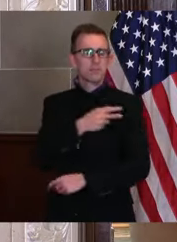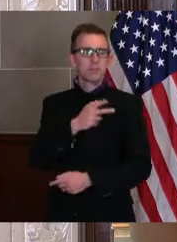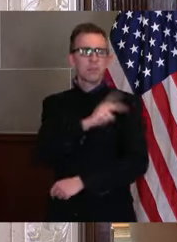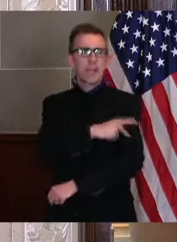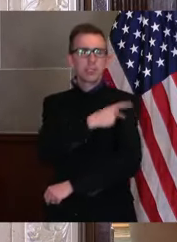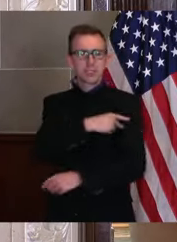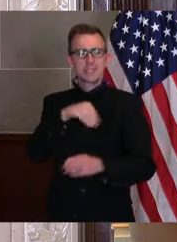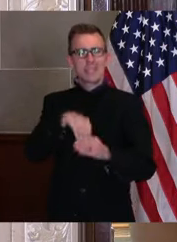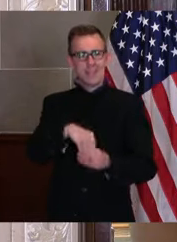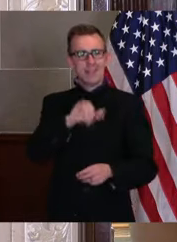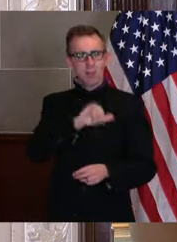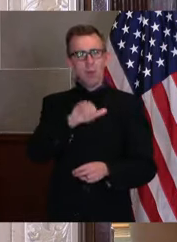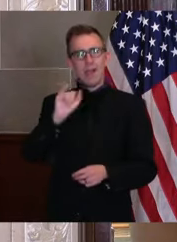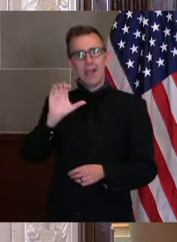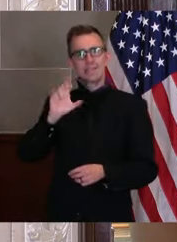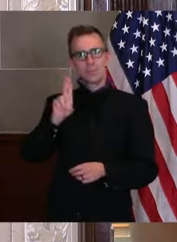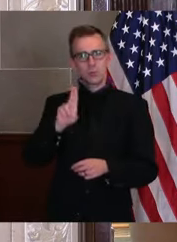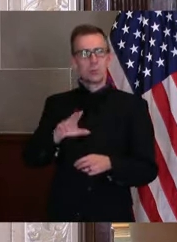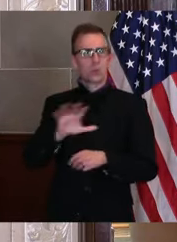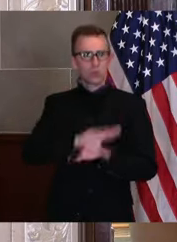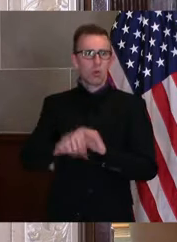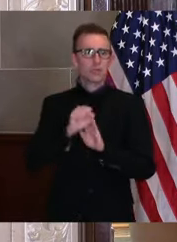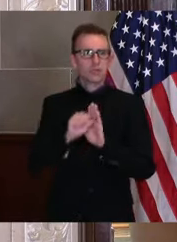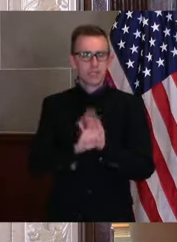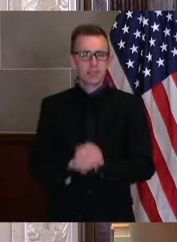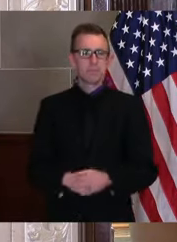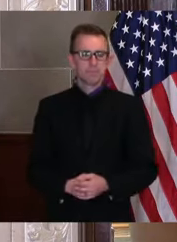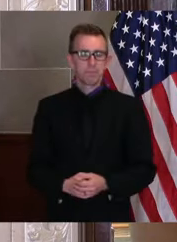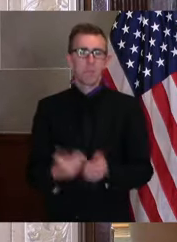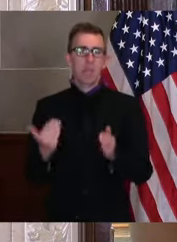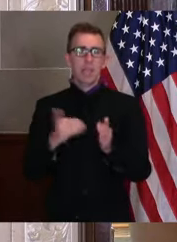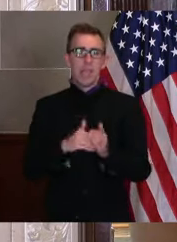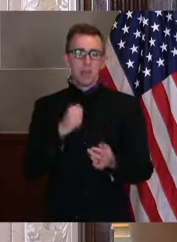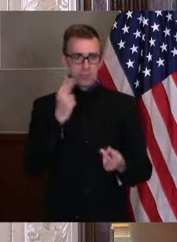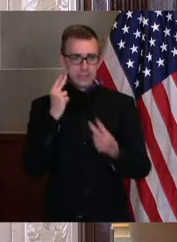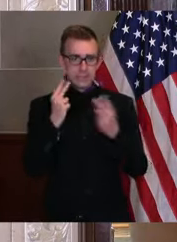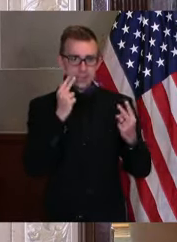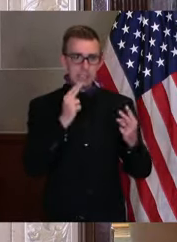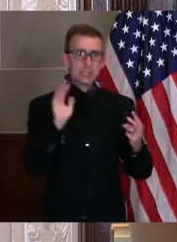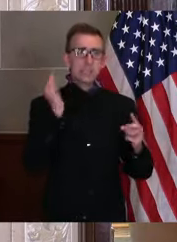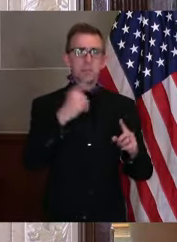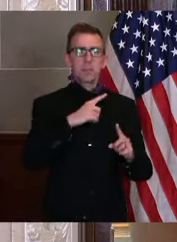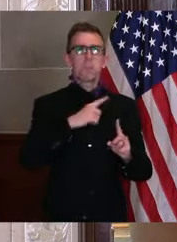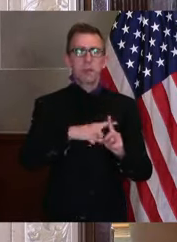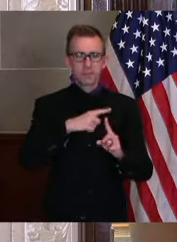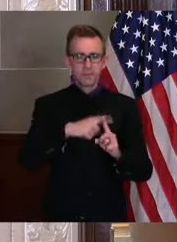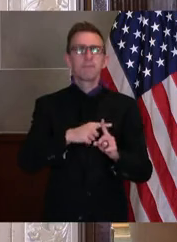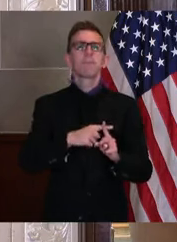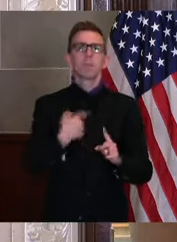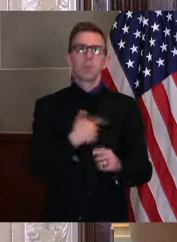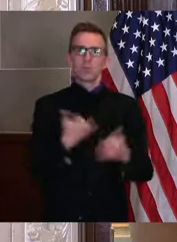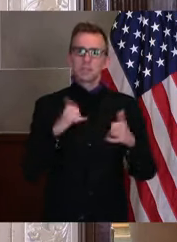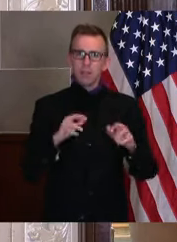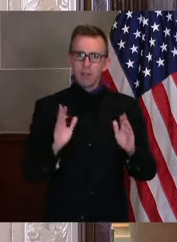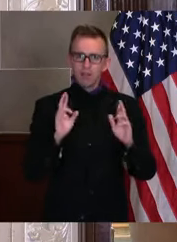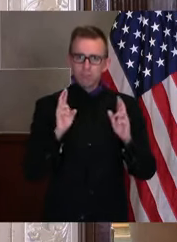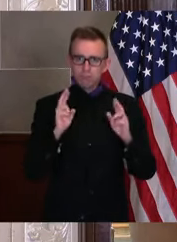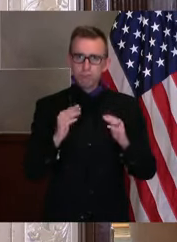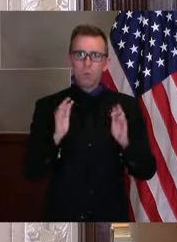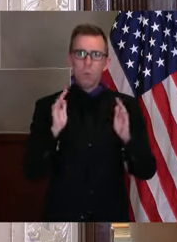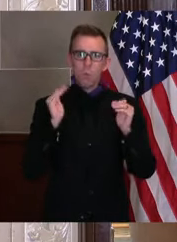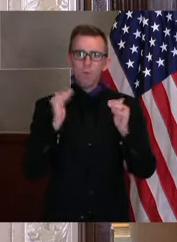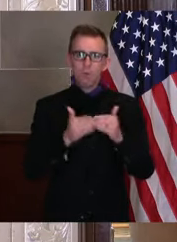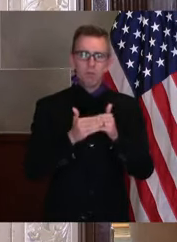units throughout Missouri. And again, this is all very positive news, and we continue to be hopeful for the future.